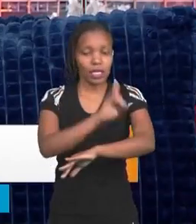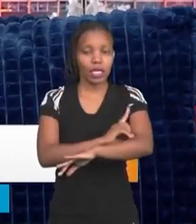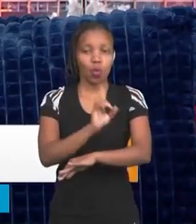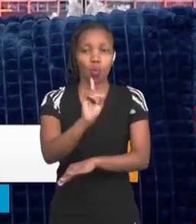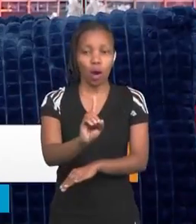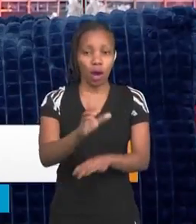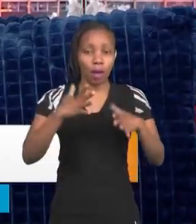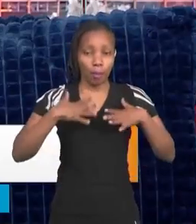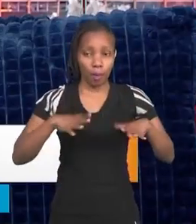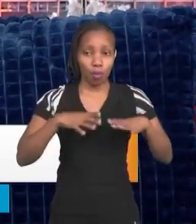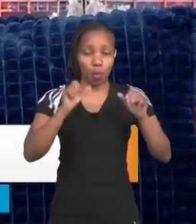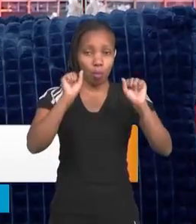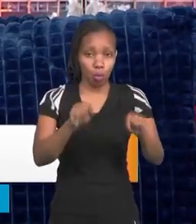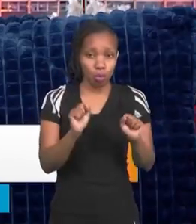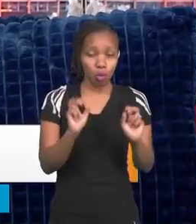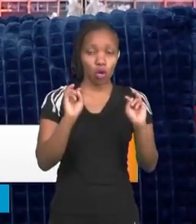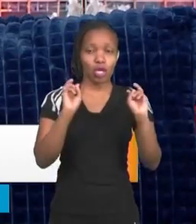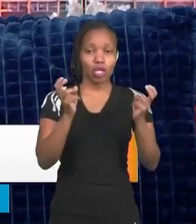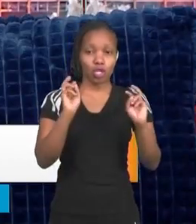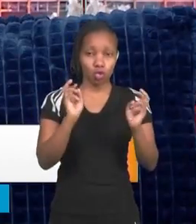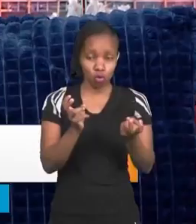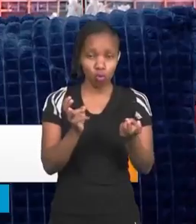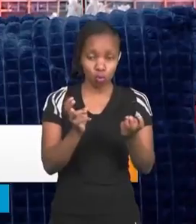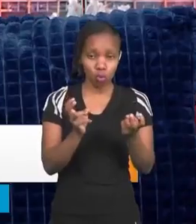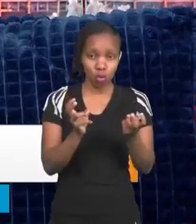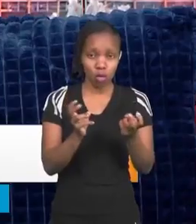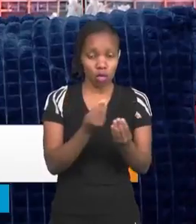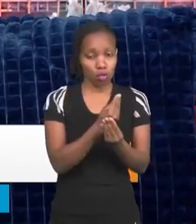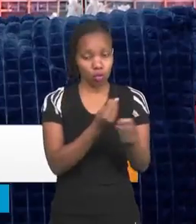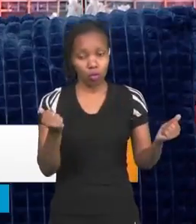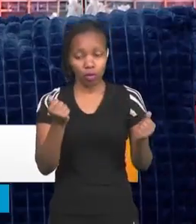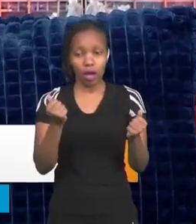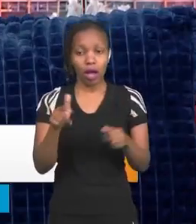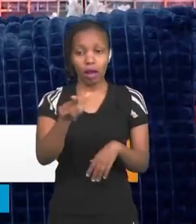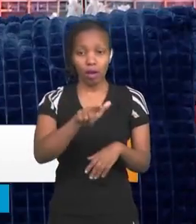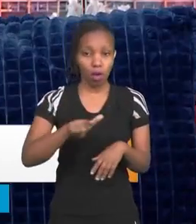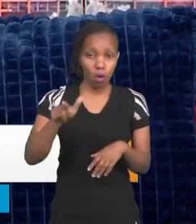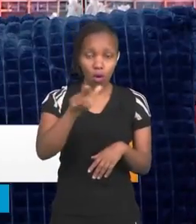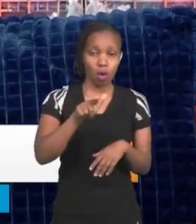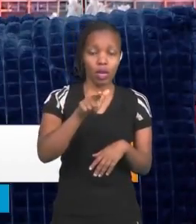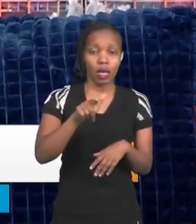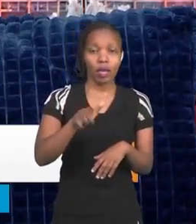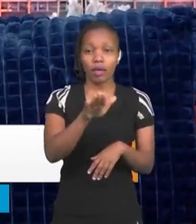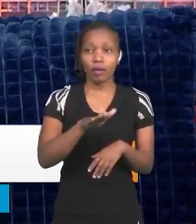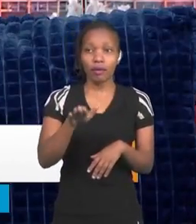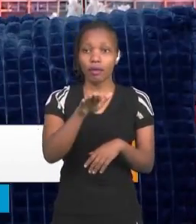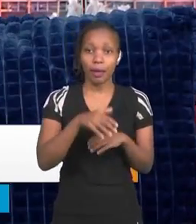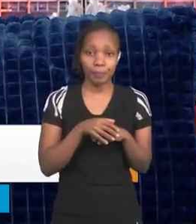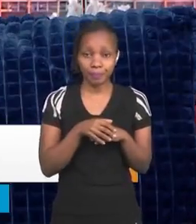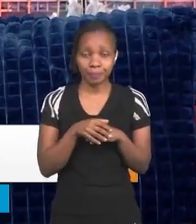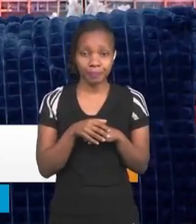that people can address the issues that affect them at the local level. Yeah. And it's a matter